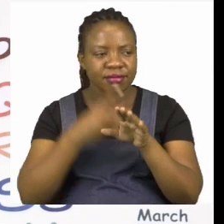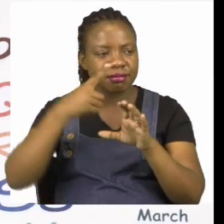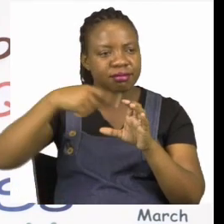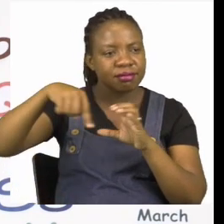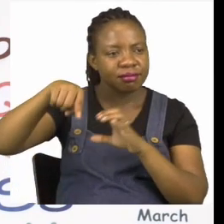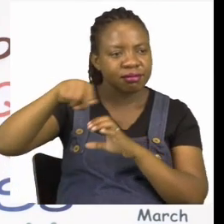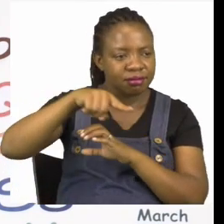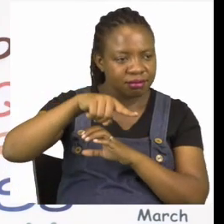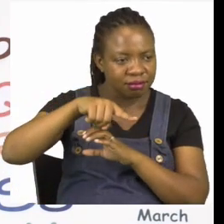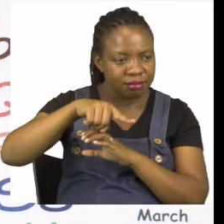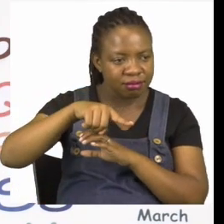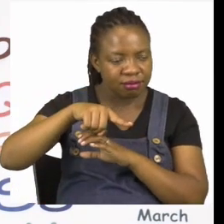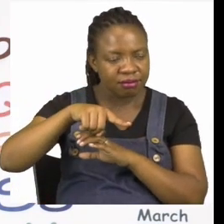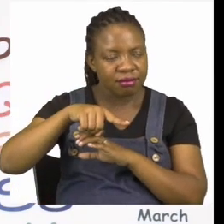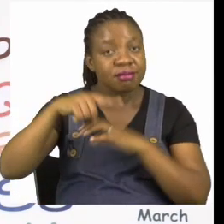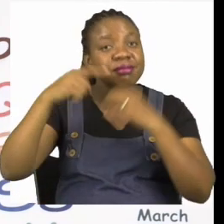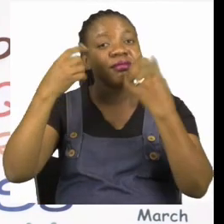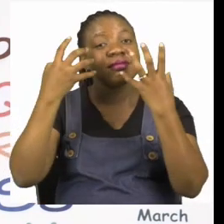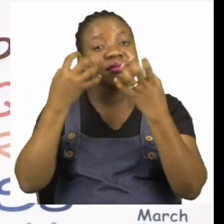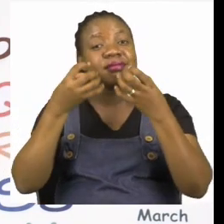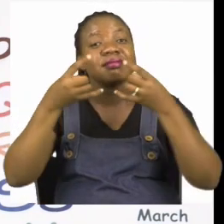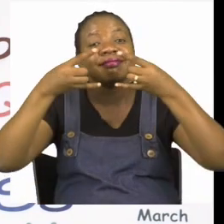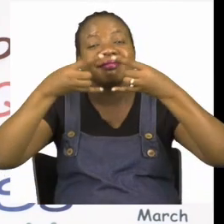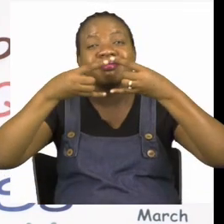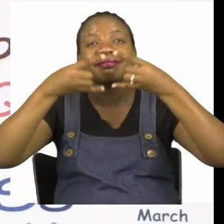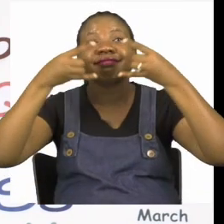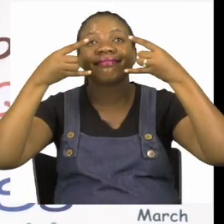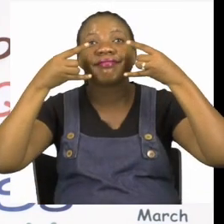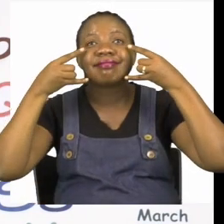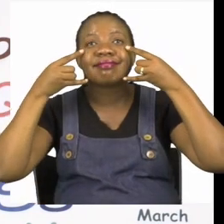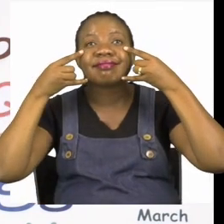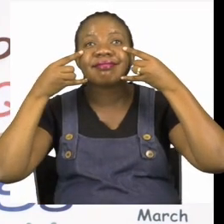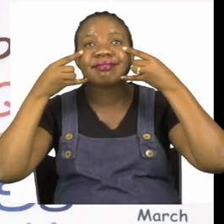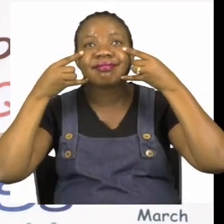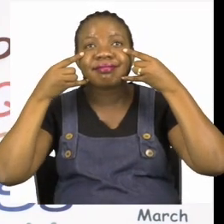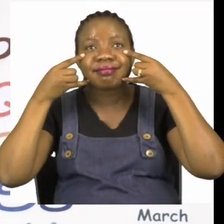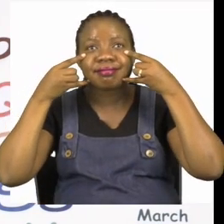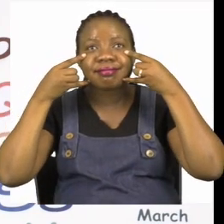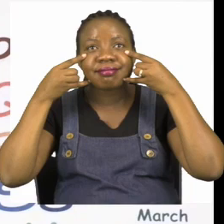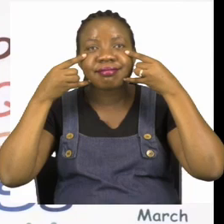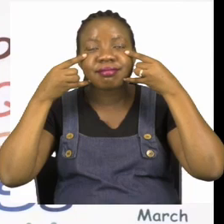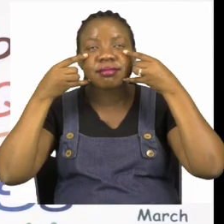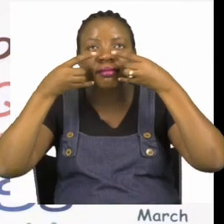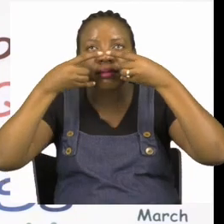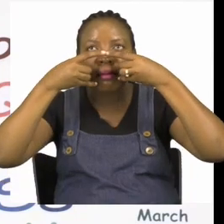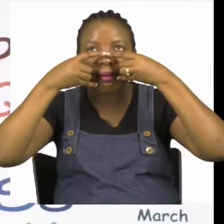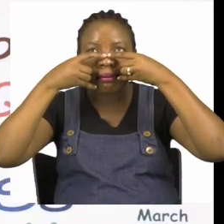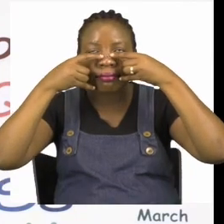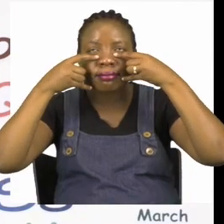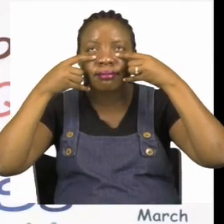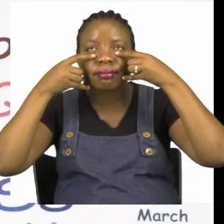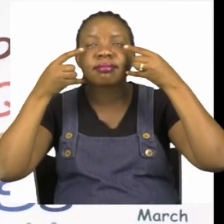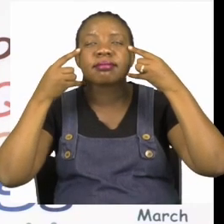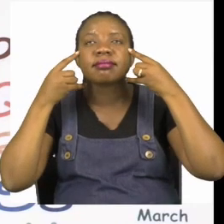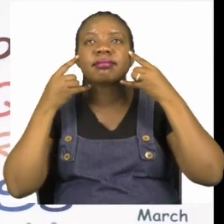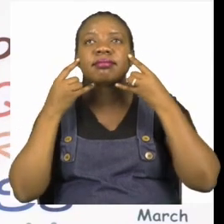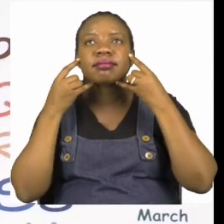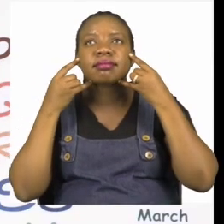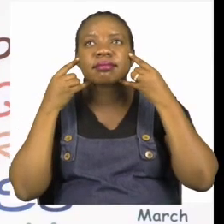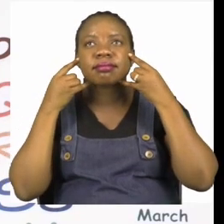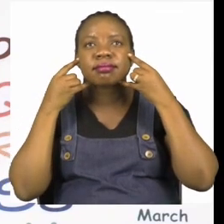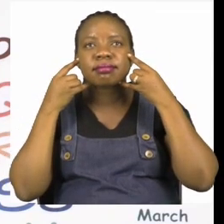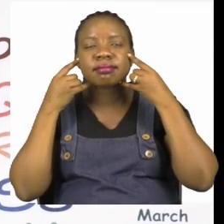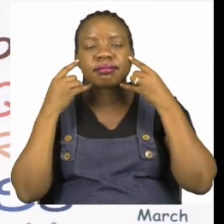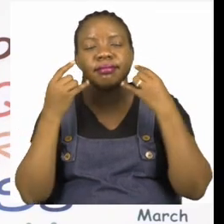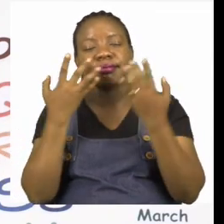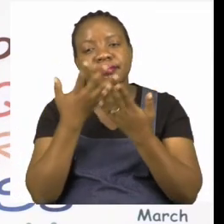you need a mask. Make sure that your mask covers your mouth and nose. Make sure your hands are